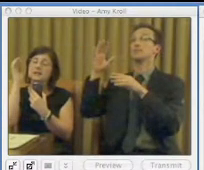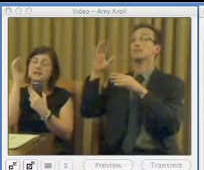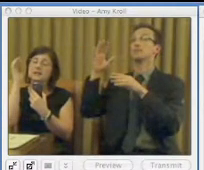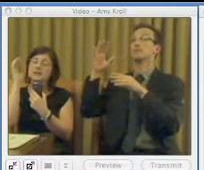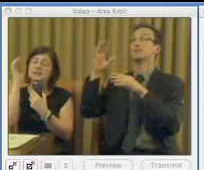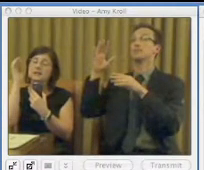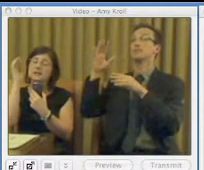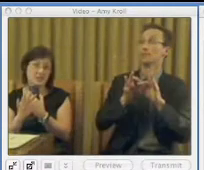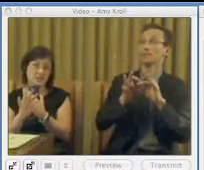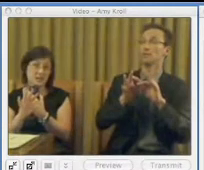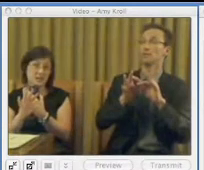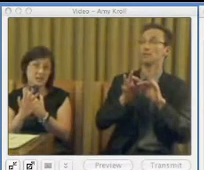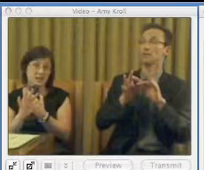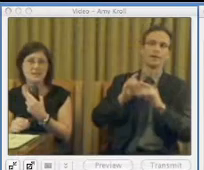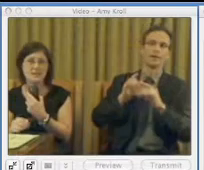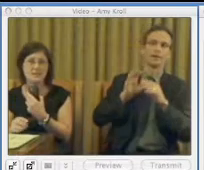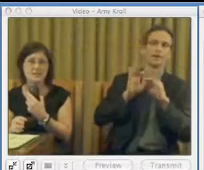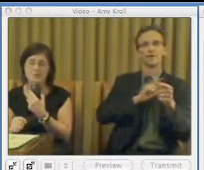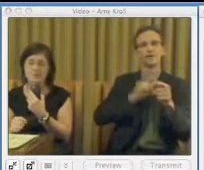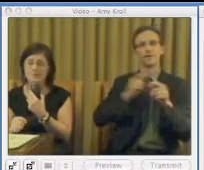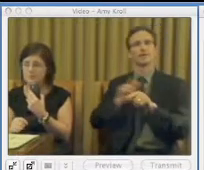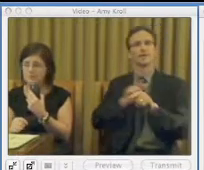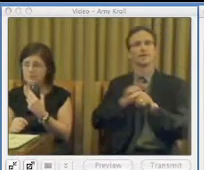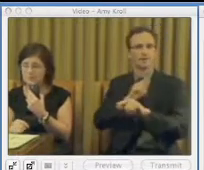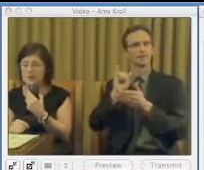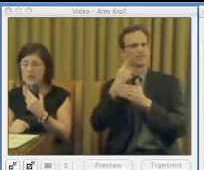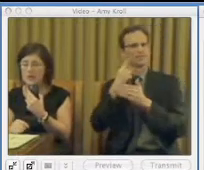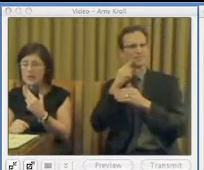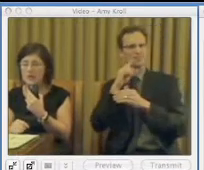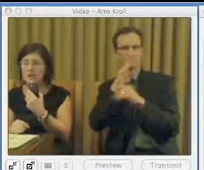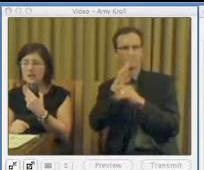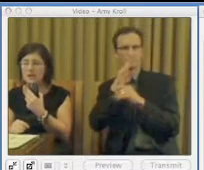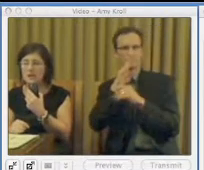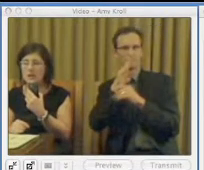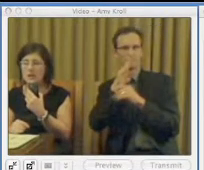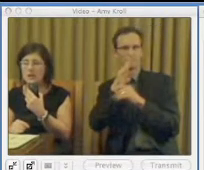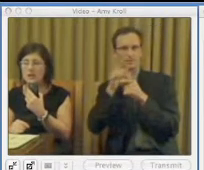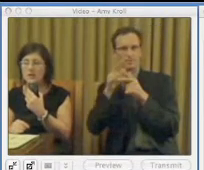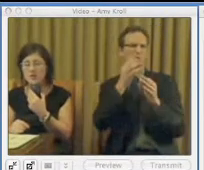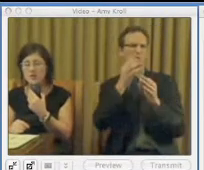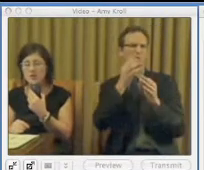languages initially, and I'll talk a bit more in a minute about how that applies to sign language.